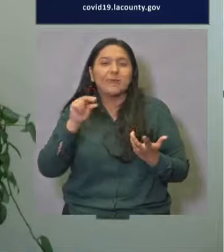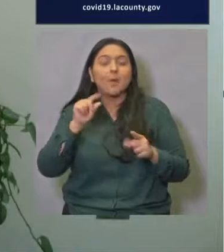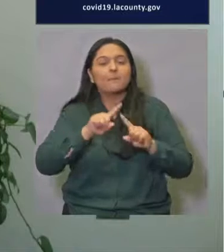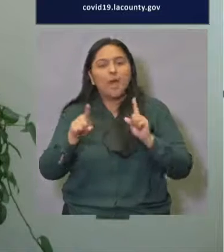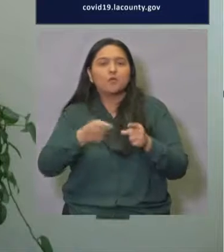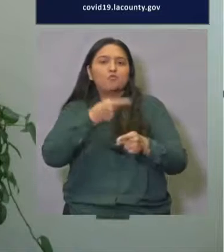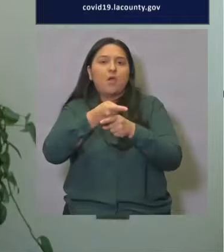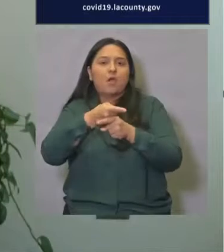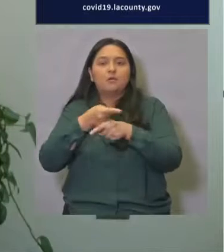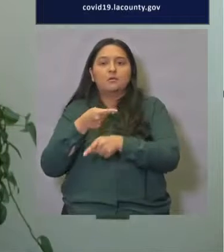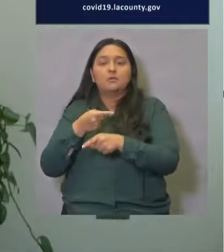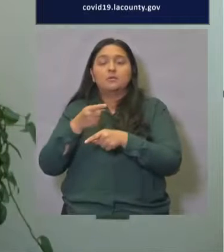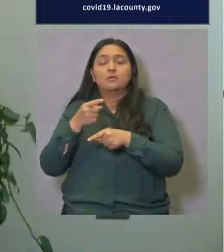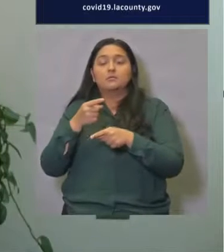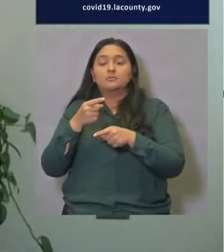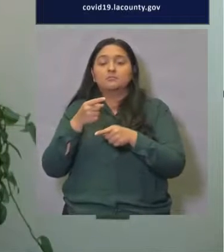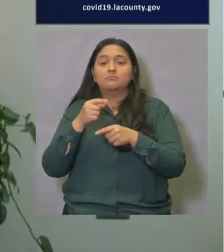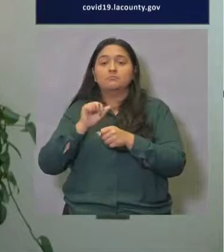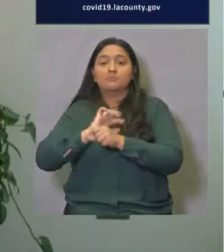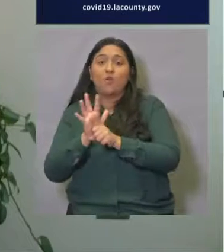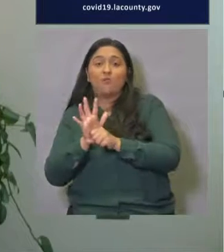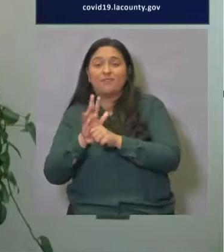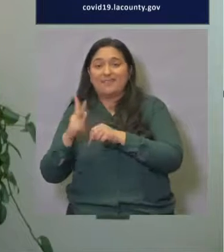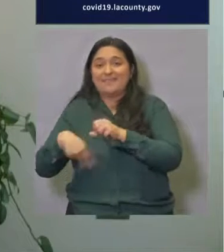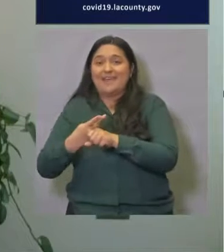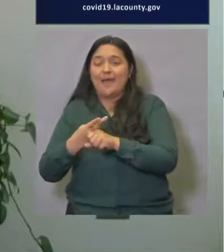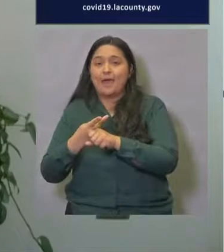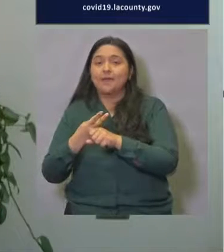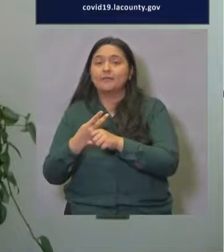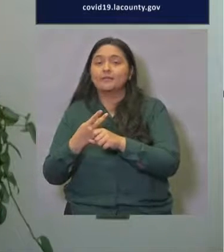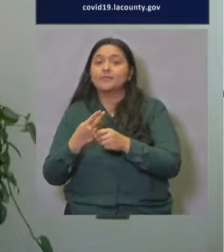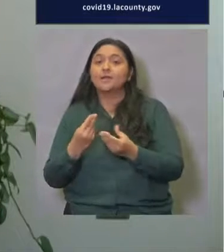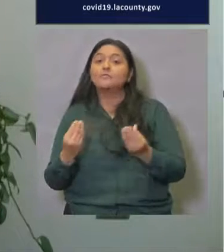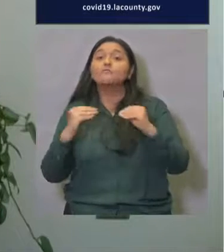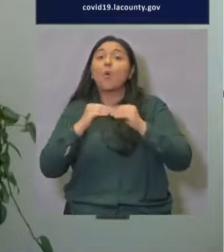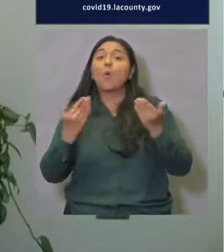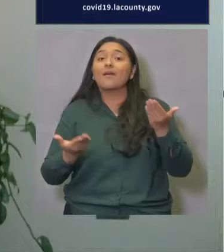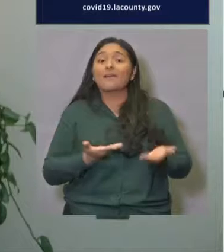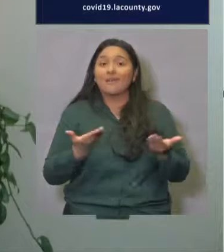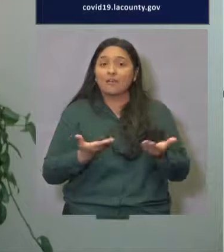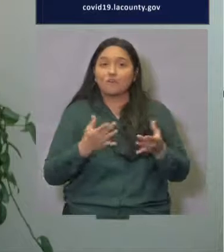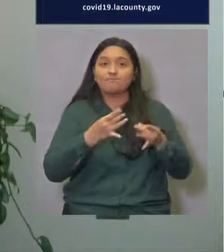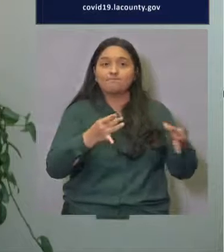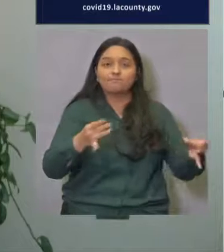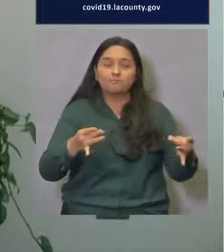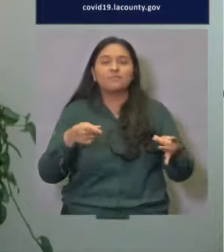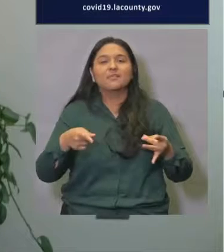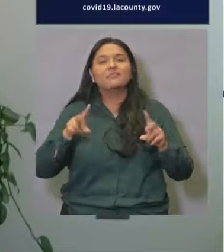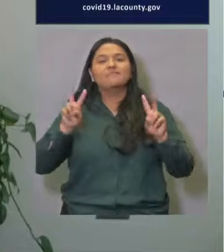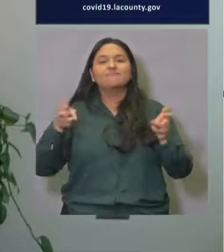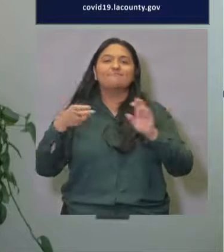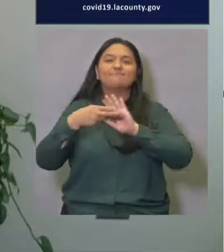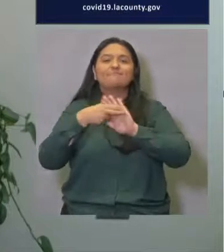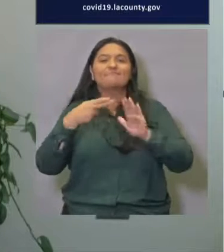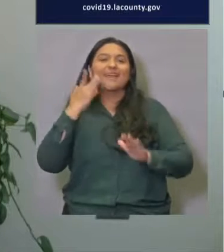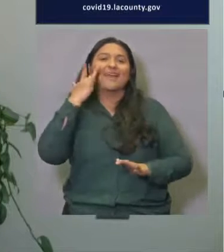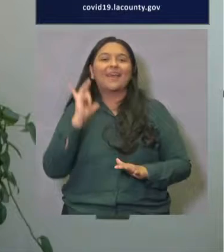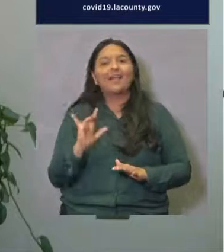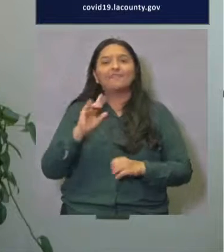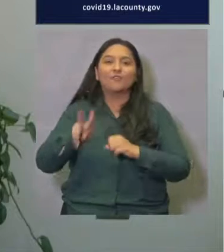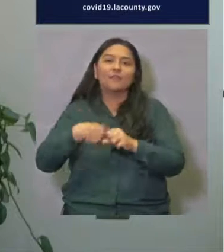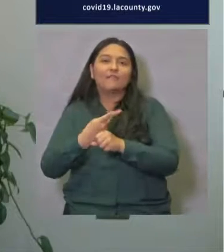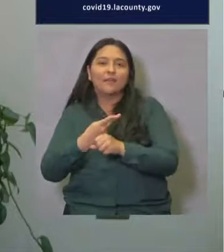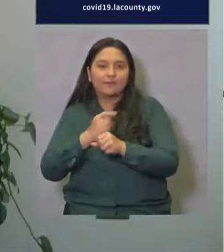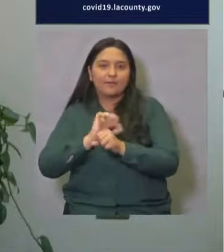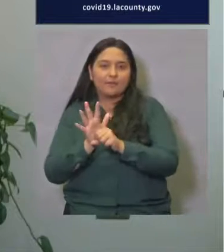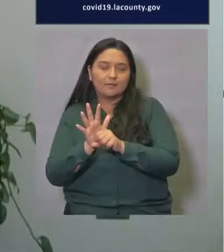has dominated in sort of circulation here in LA County has been what's called the California variant. At times, it's